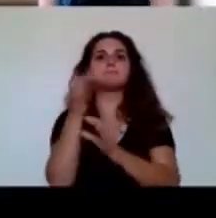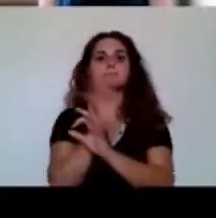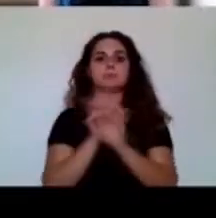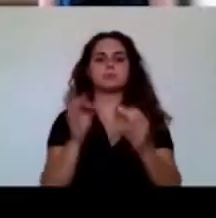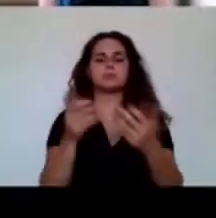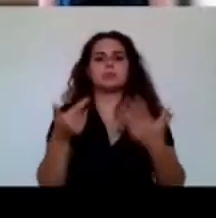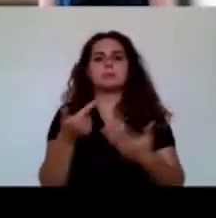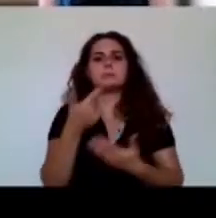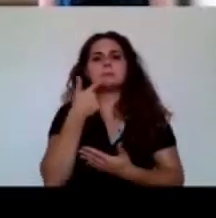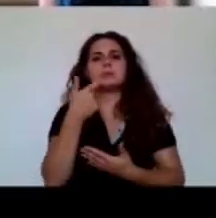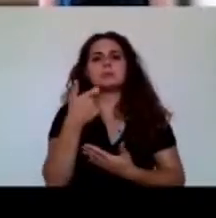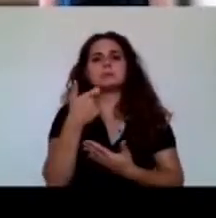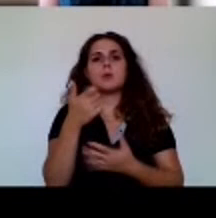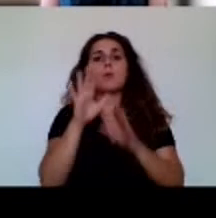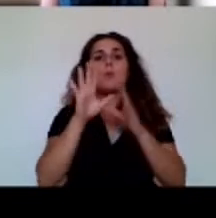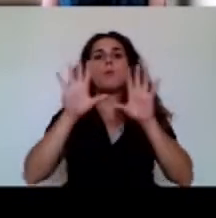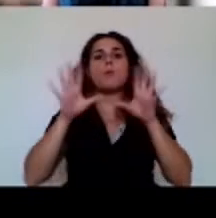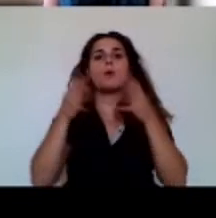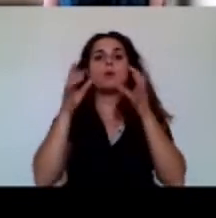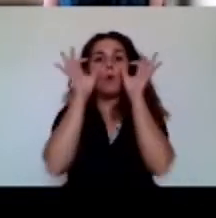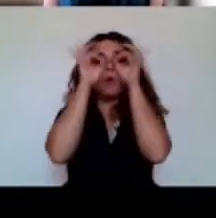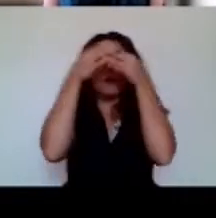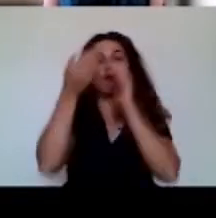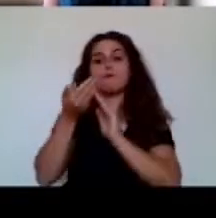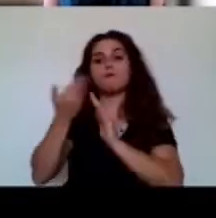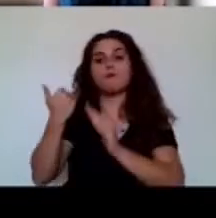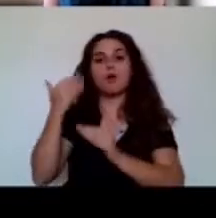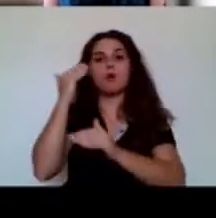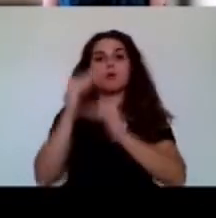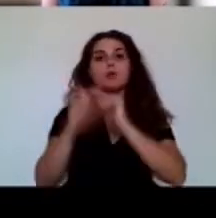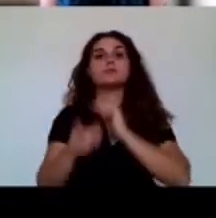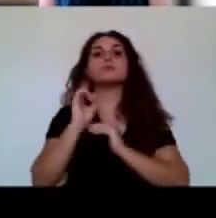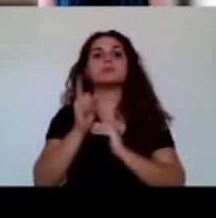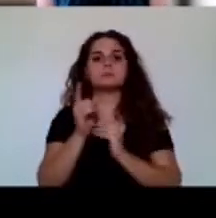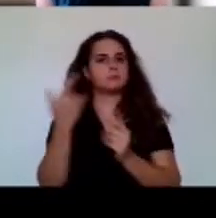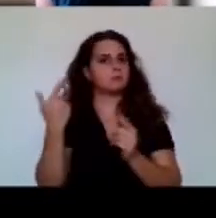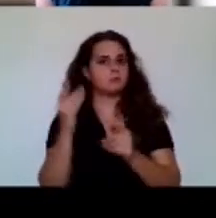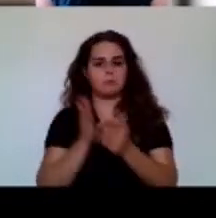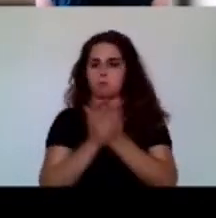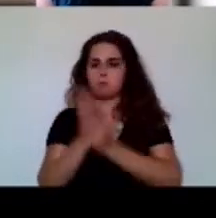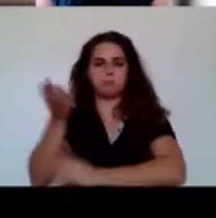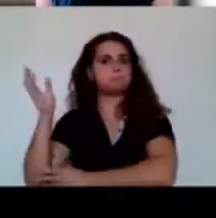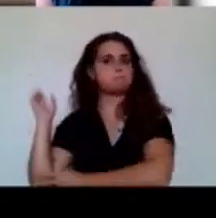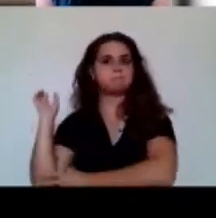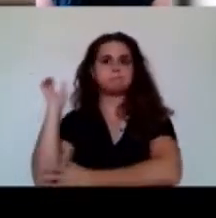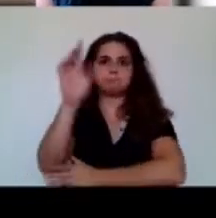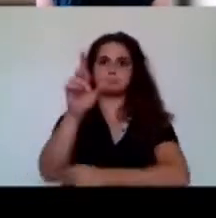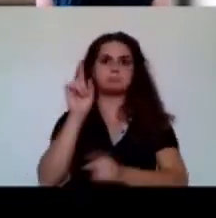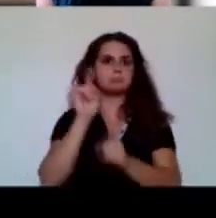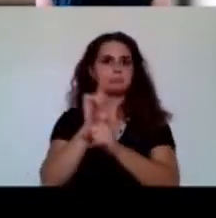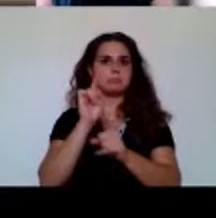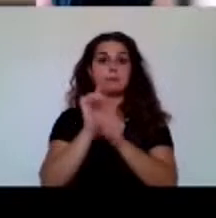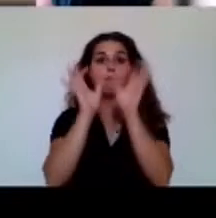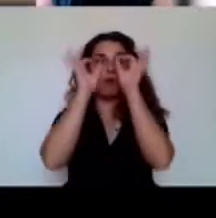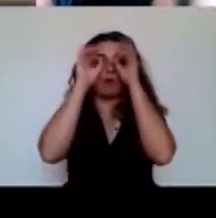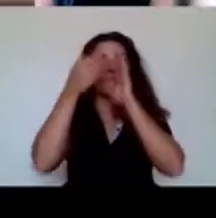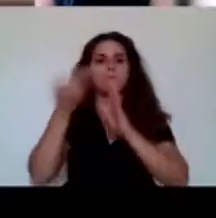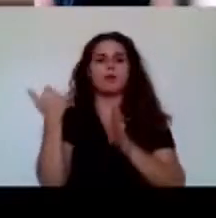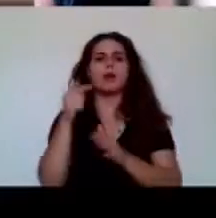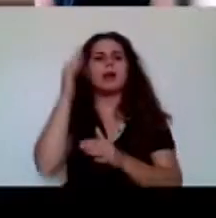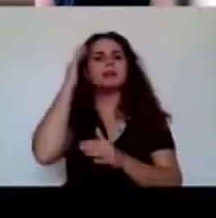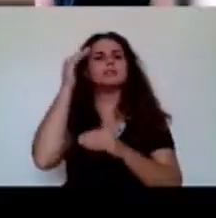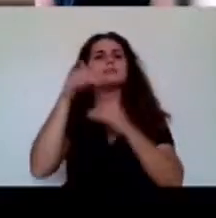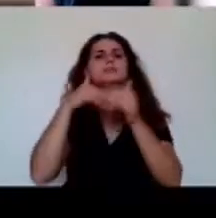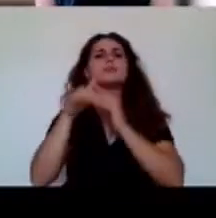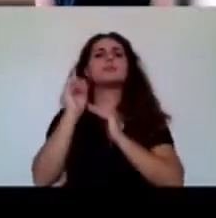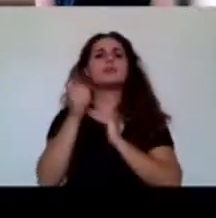what happens when Bruno takes the goggles off? So now he's just throwing, just like he was before he ever saw the goggles. How do you think he's gonna do? He's gonna hit